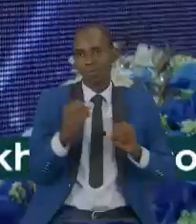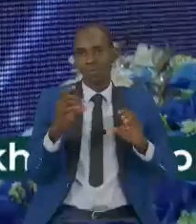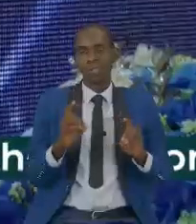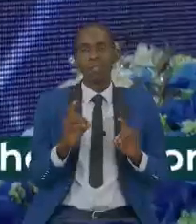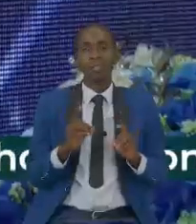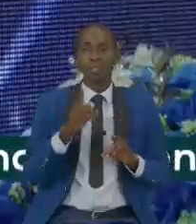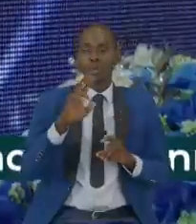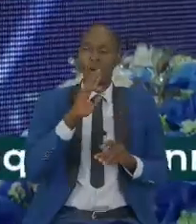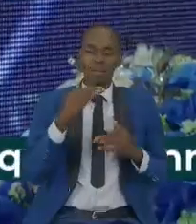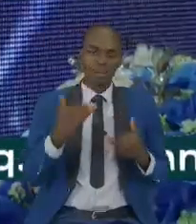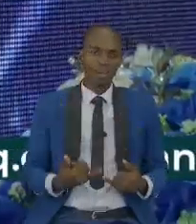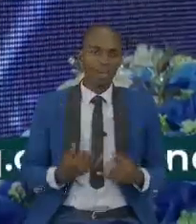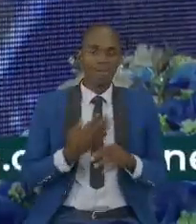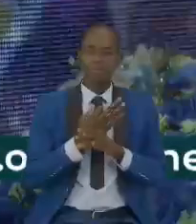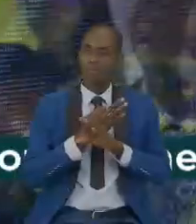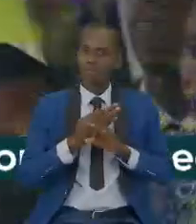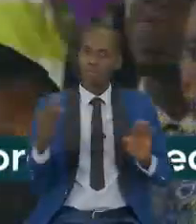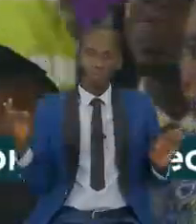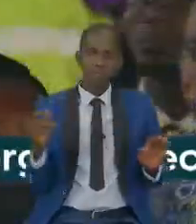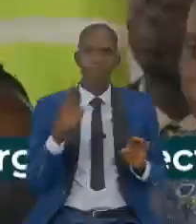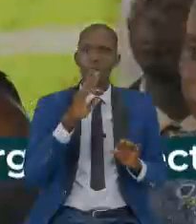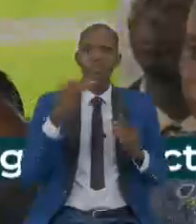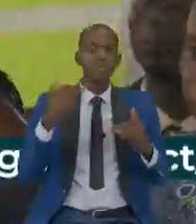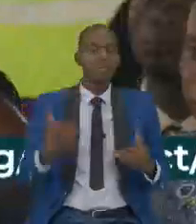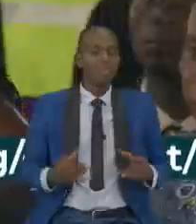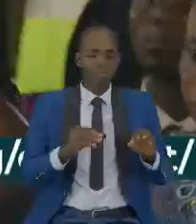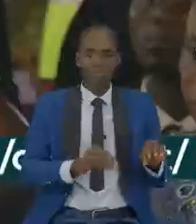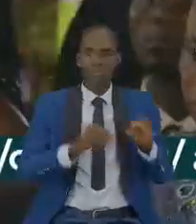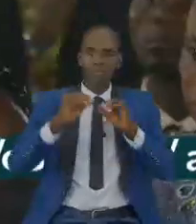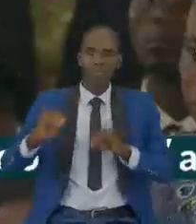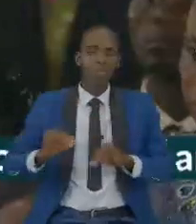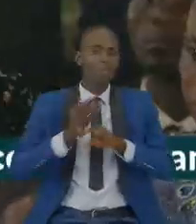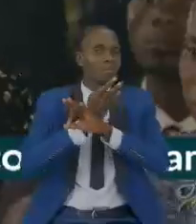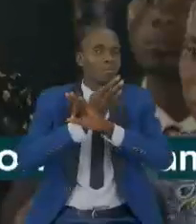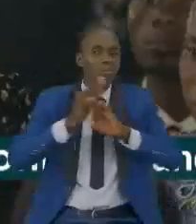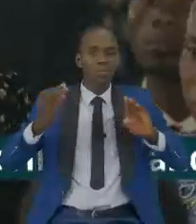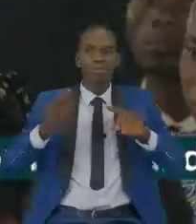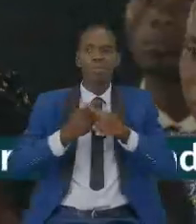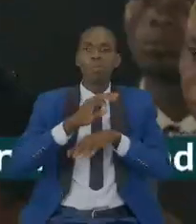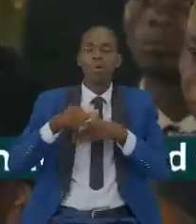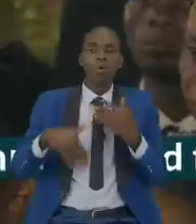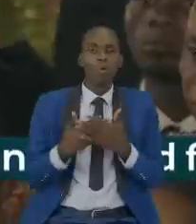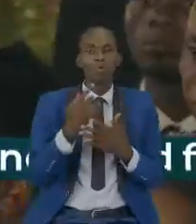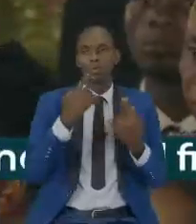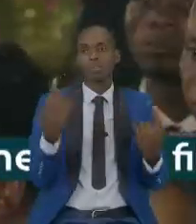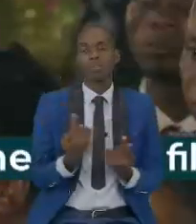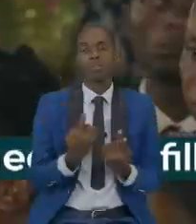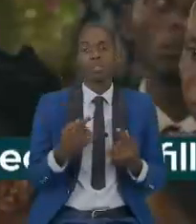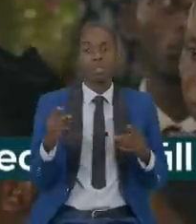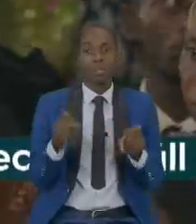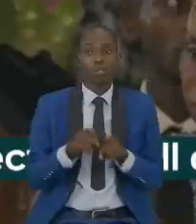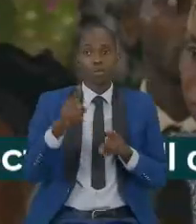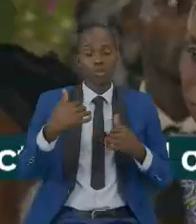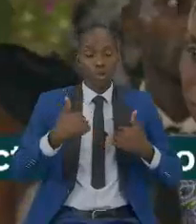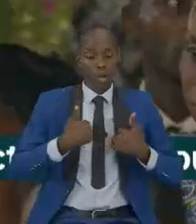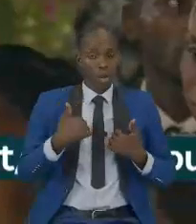Quickly, please don't sit down yet until the counselor has attended to you.